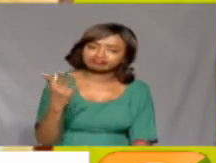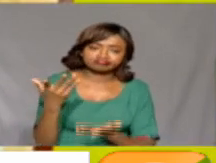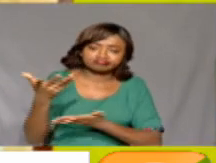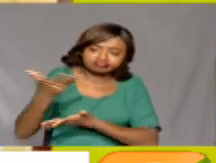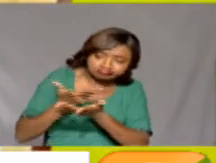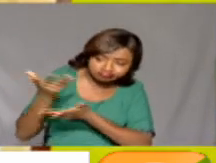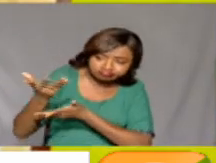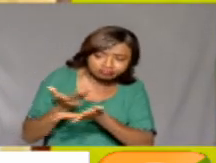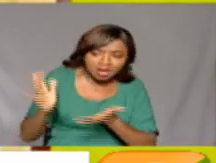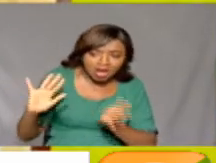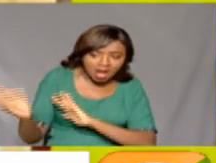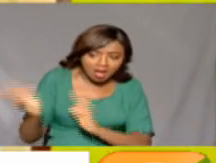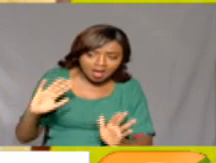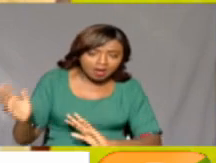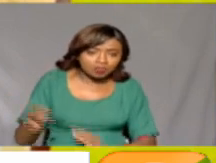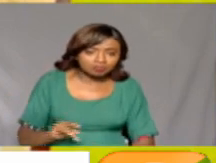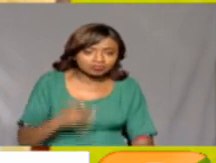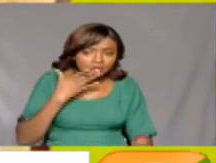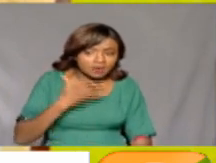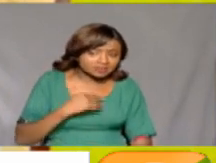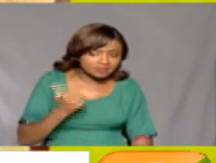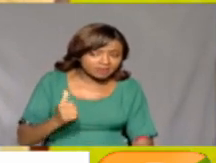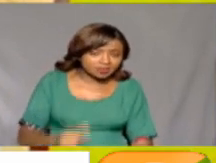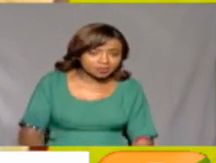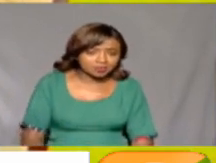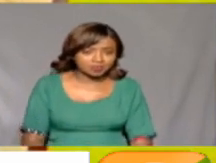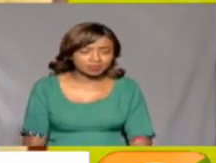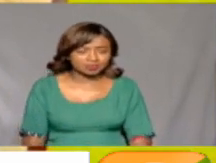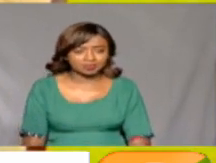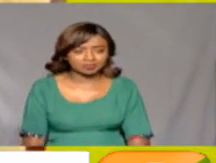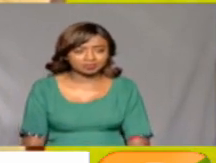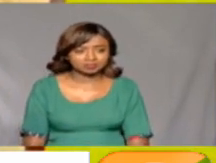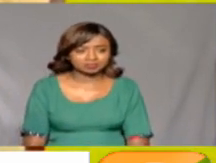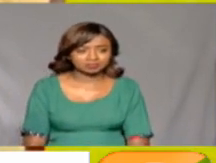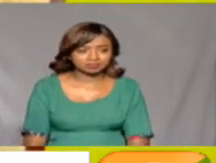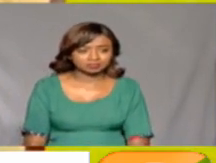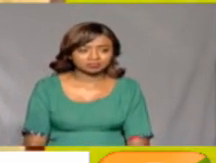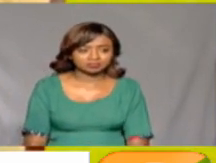that is something you've not answered quite directly. Could that be